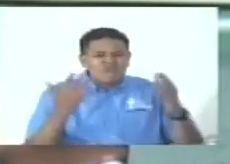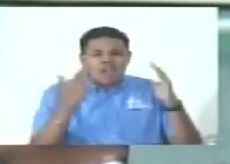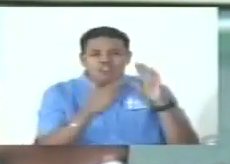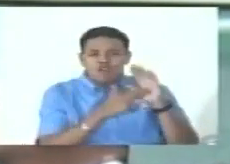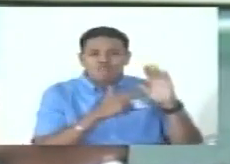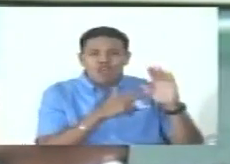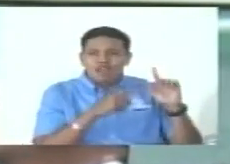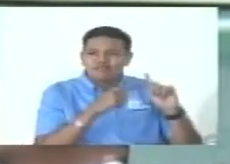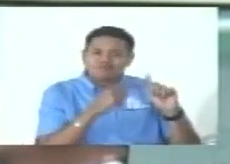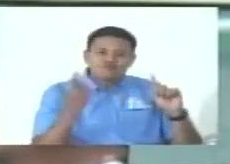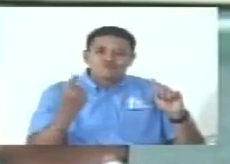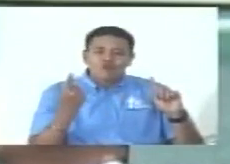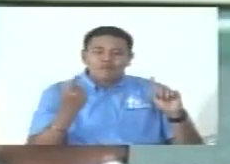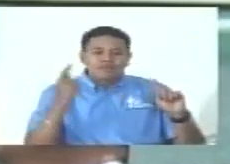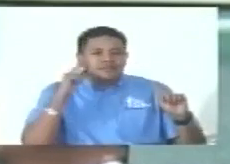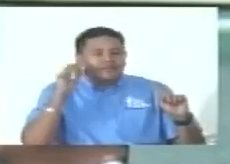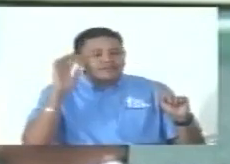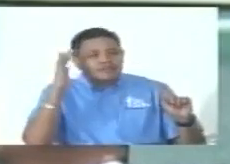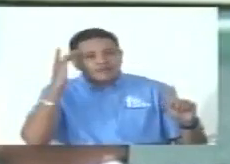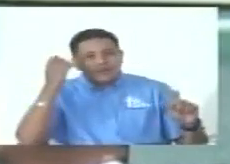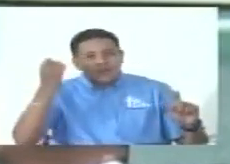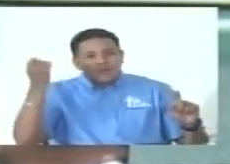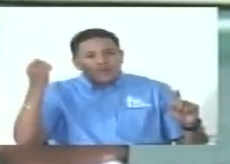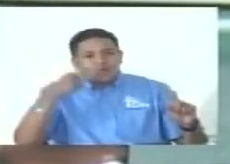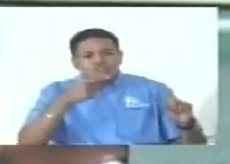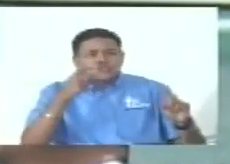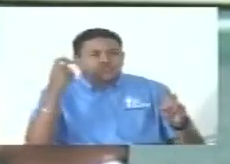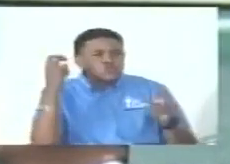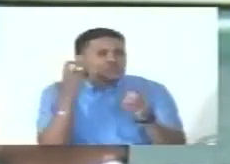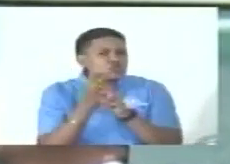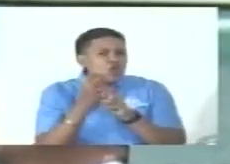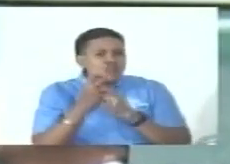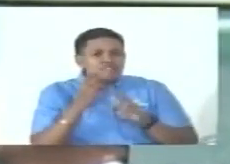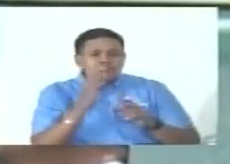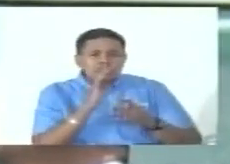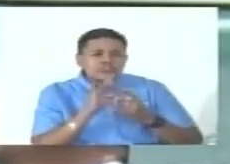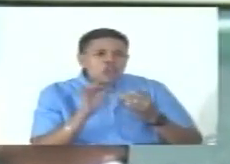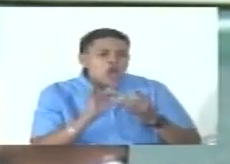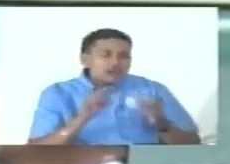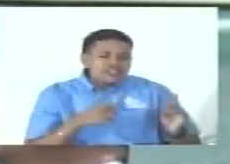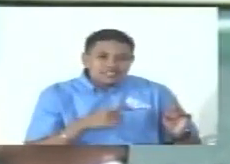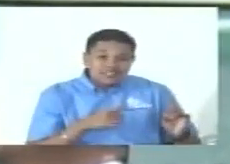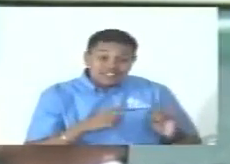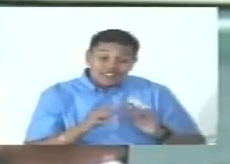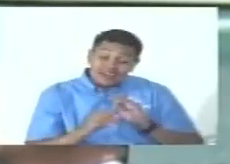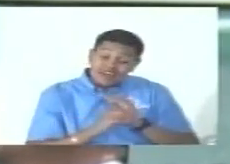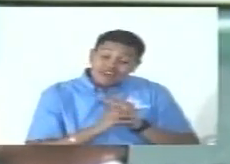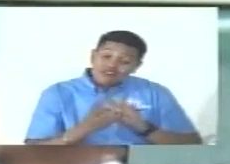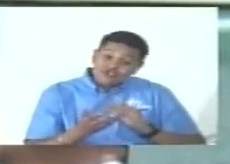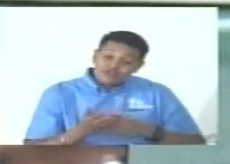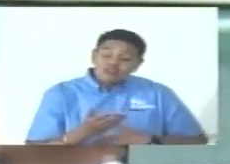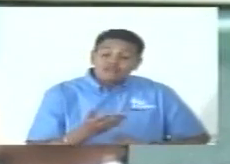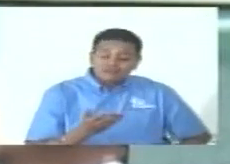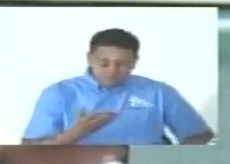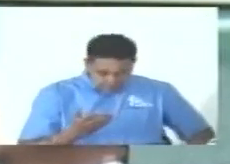was something to behold. She was tough talking. Also,